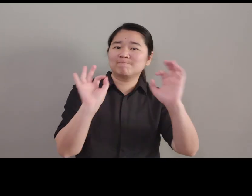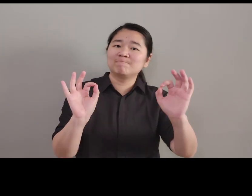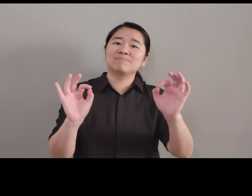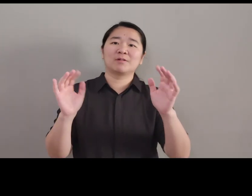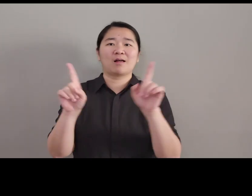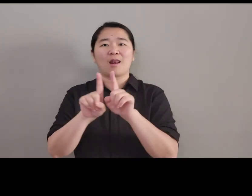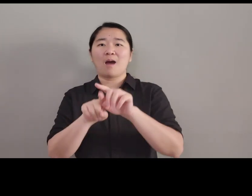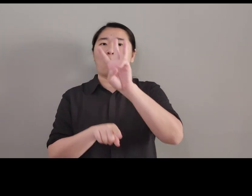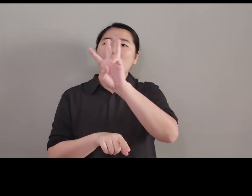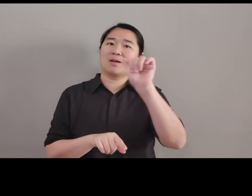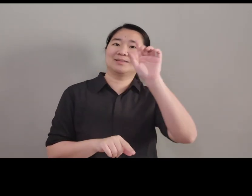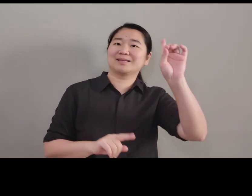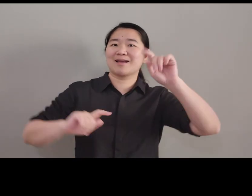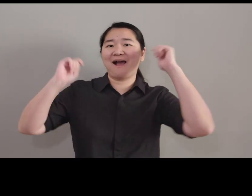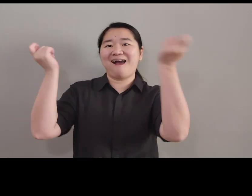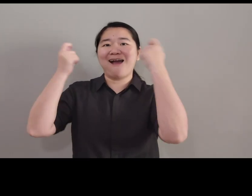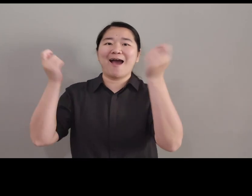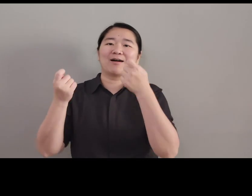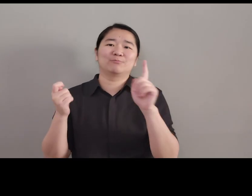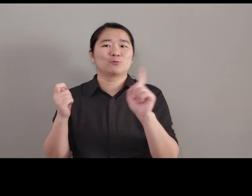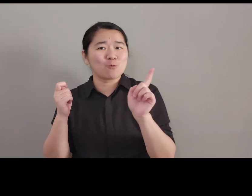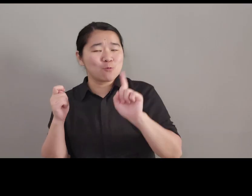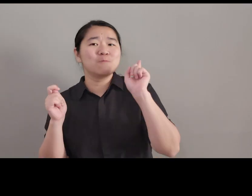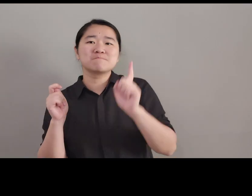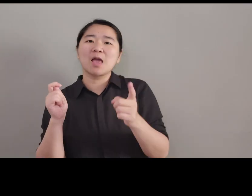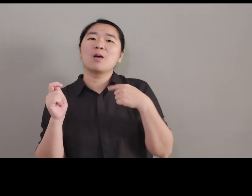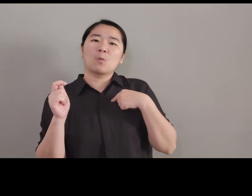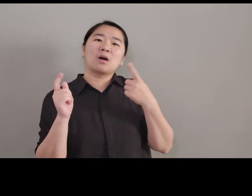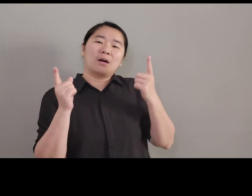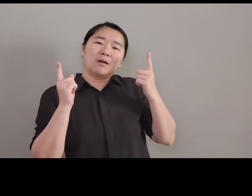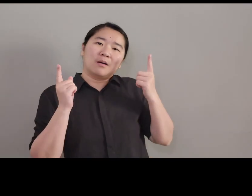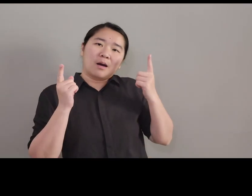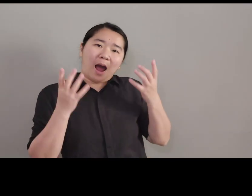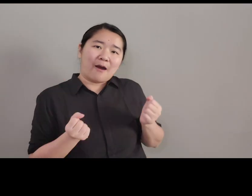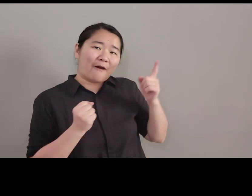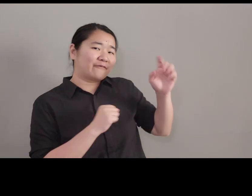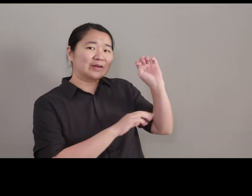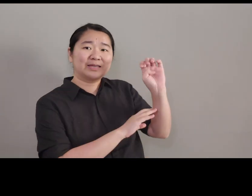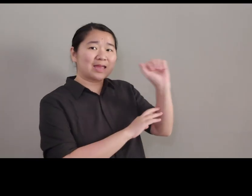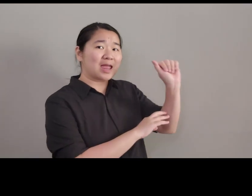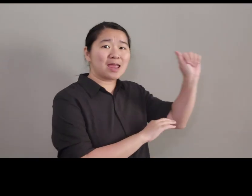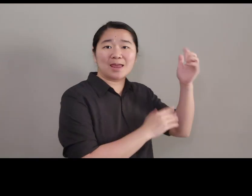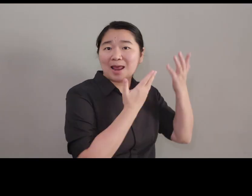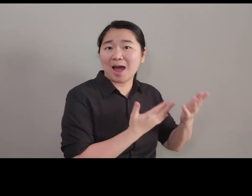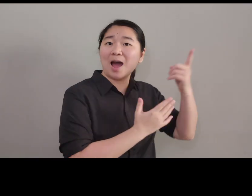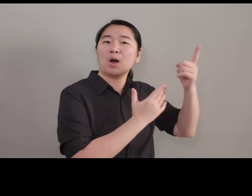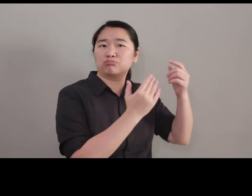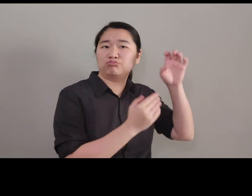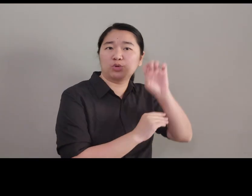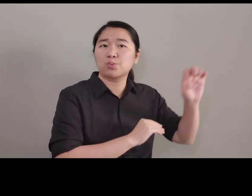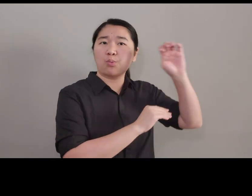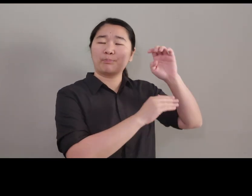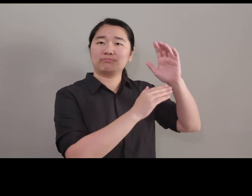Accessibility Directive, and we are, as we all know, we are also having the European Accessibility Act now. So this legislation has been around for